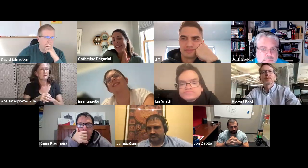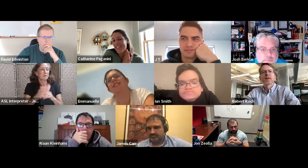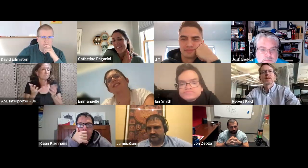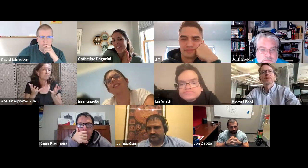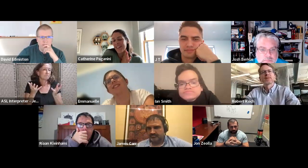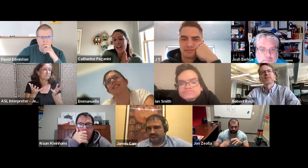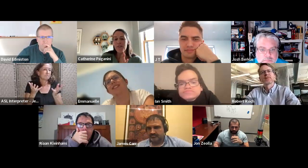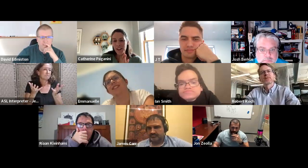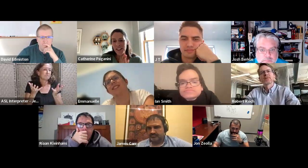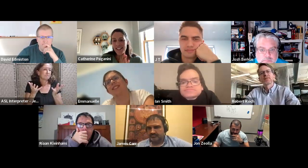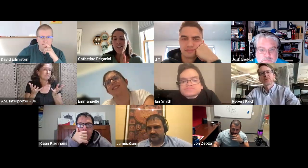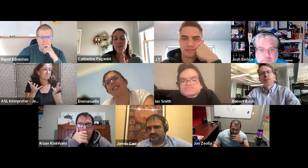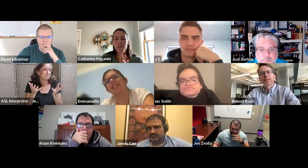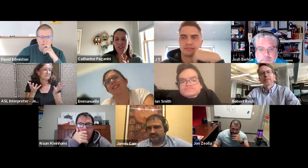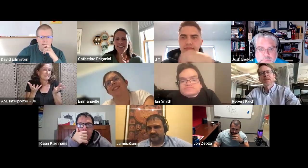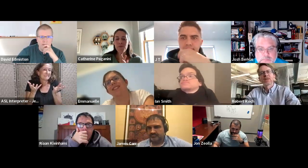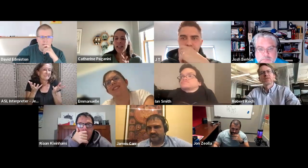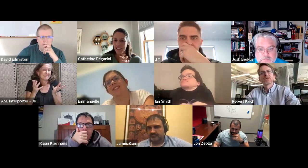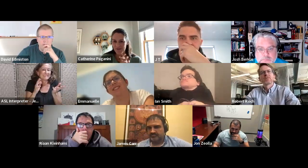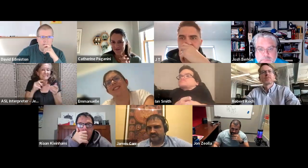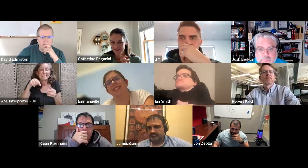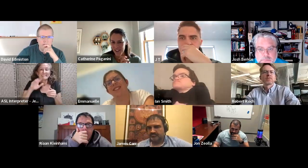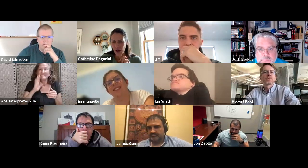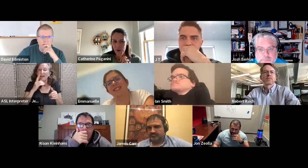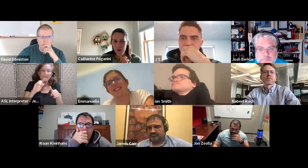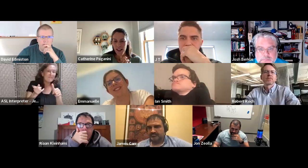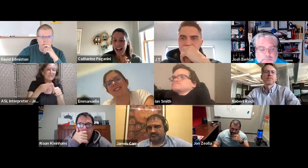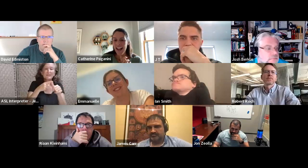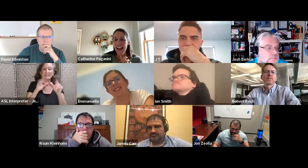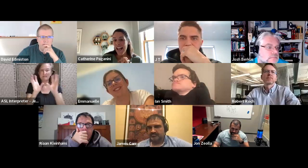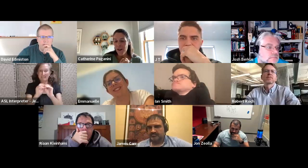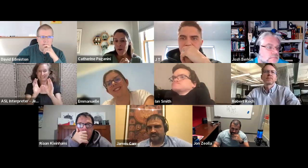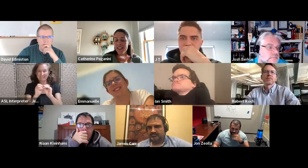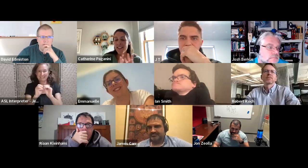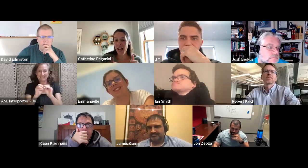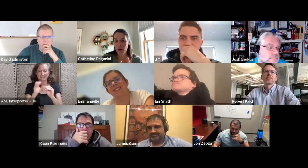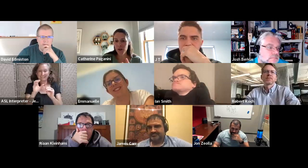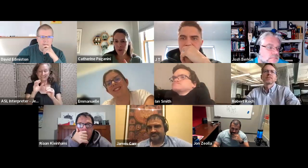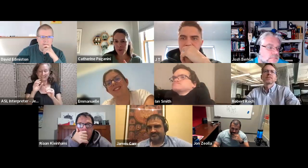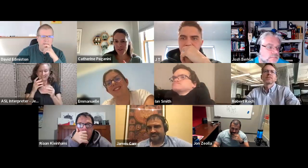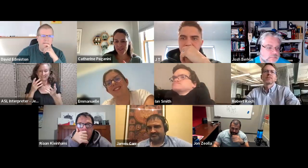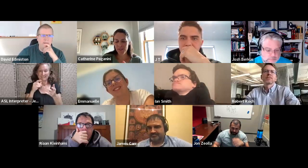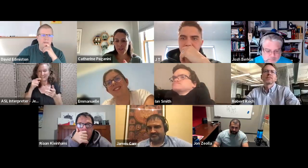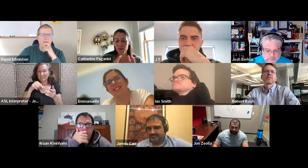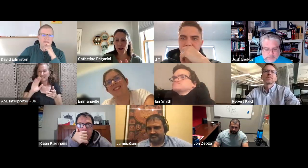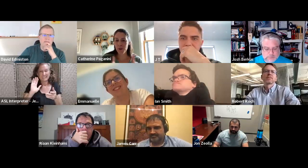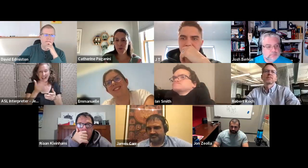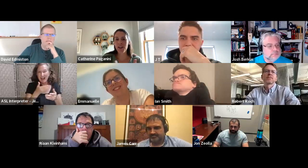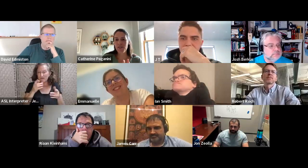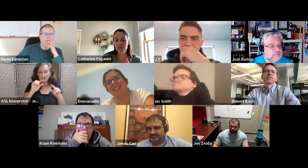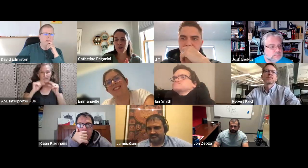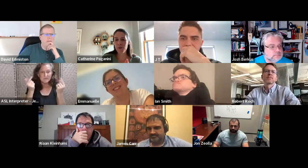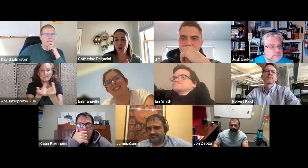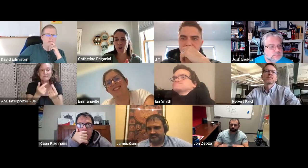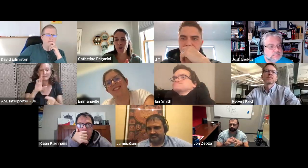I mean, this is our first meeting. So I don't know, this is our group. Rob, you're